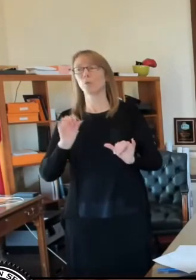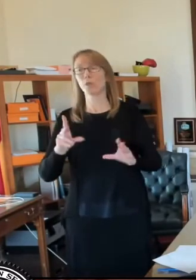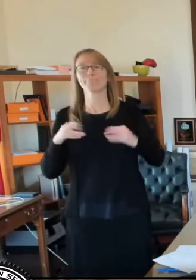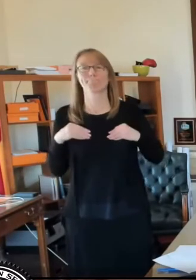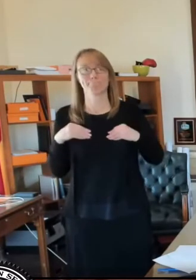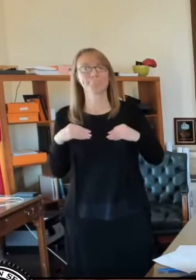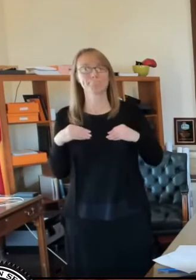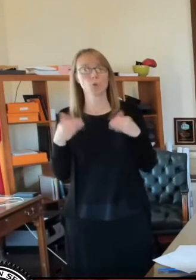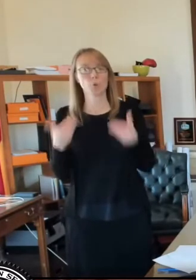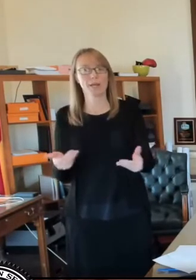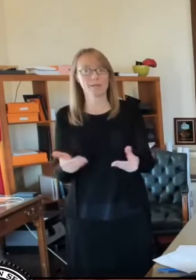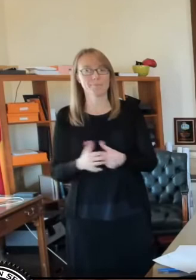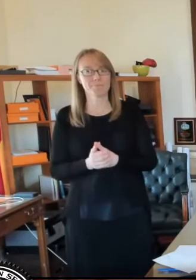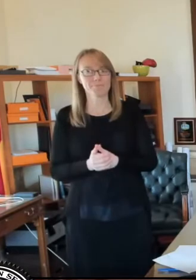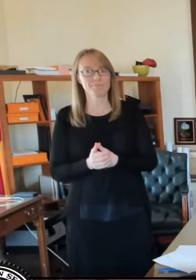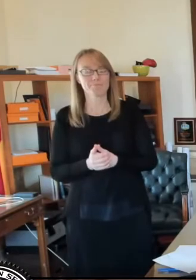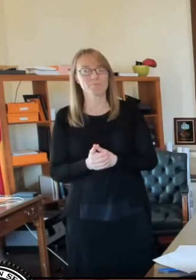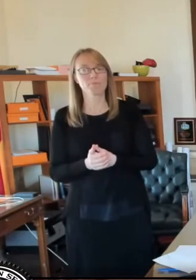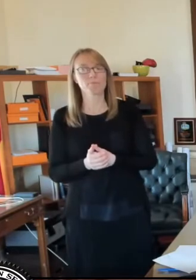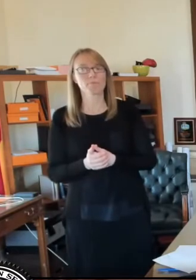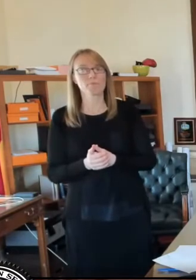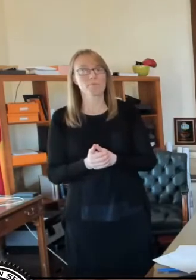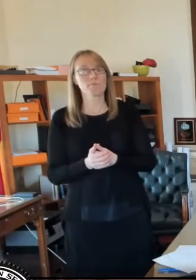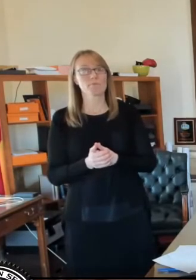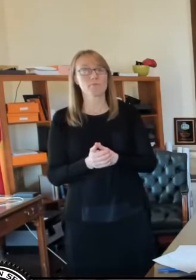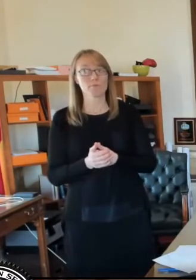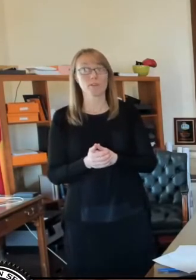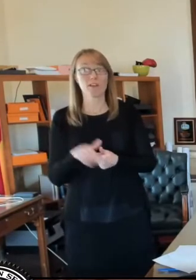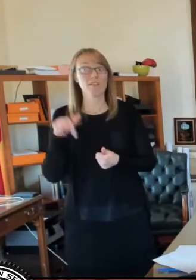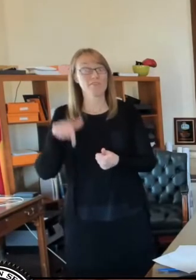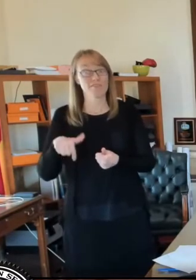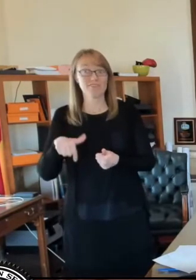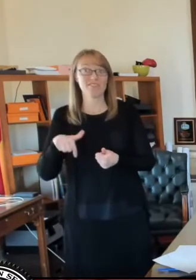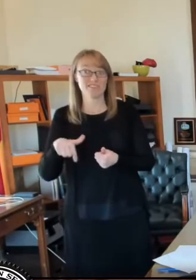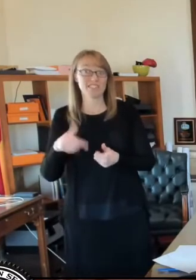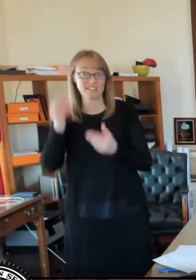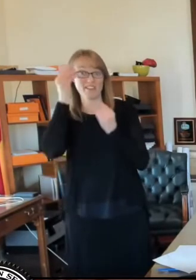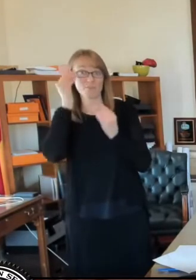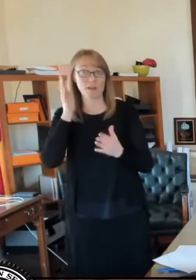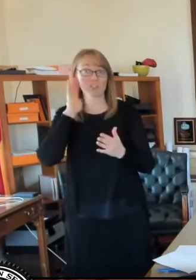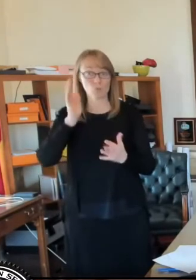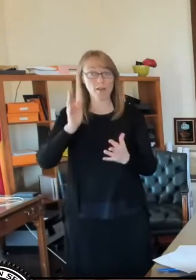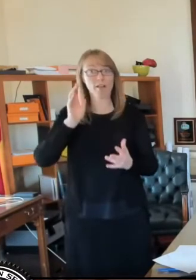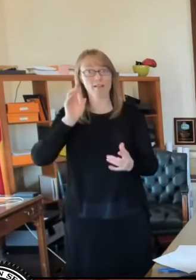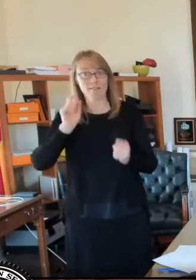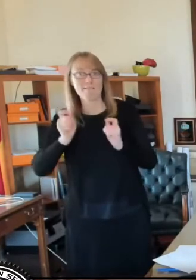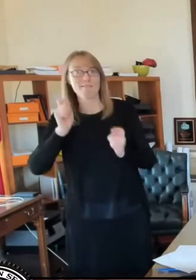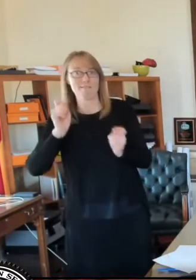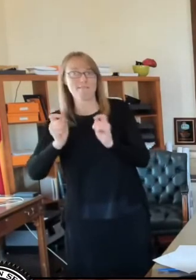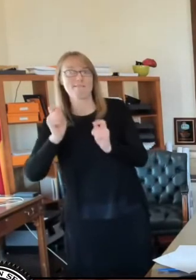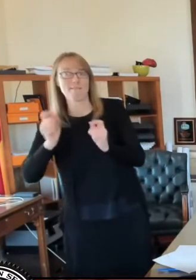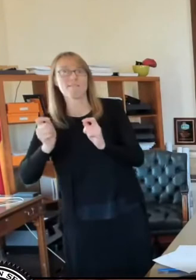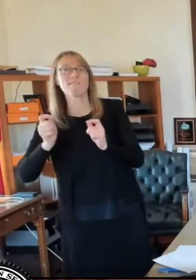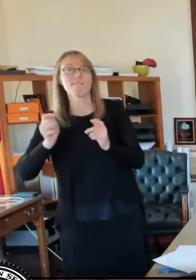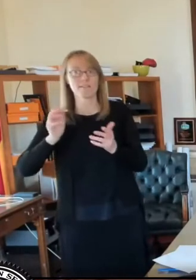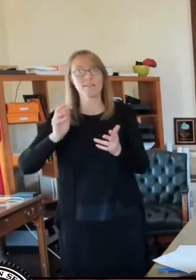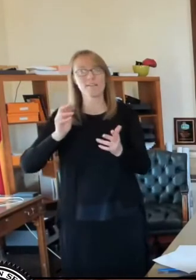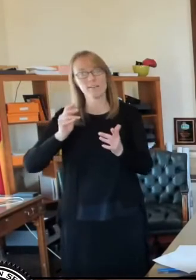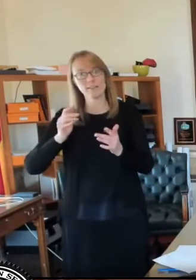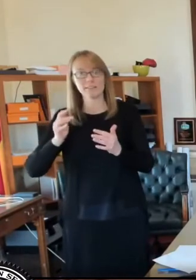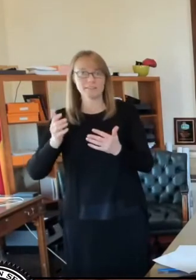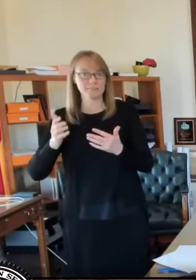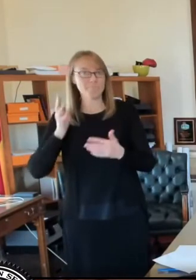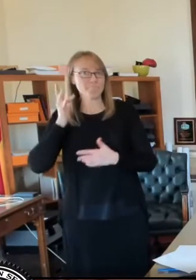that's the vaccine and vaccination programs. This is all going to evolve over the next few weeks and months. You